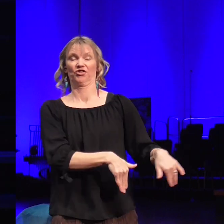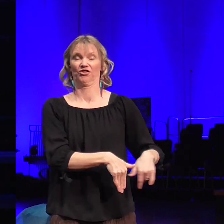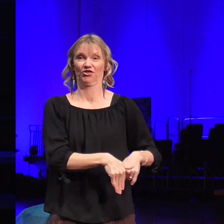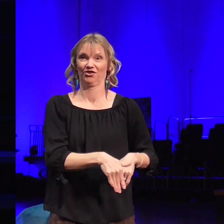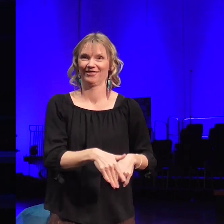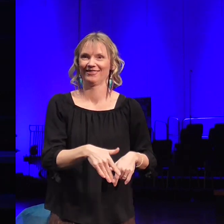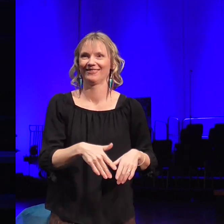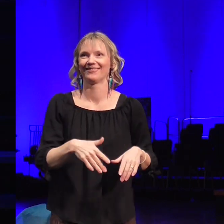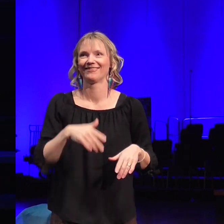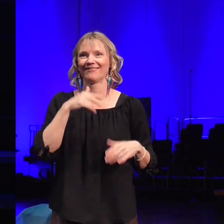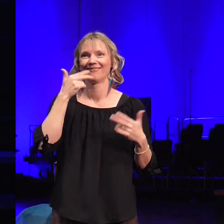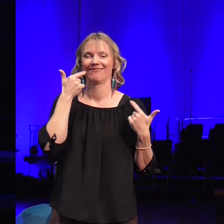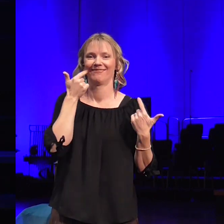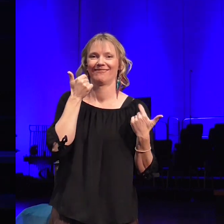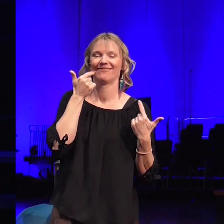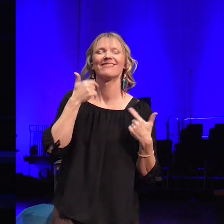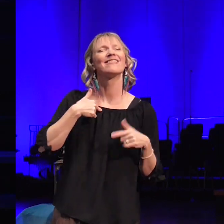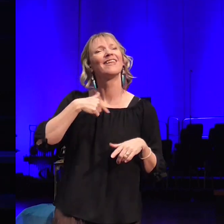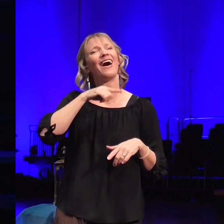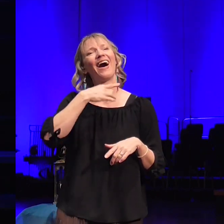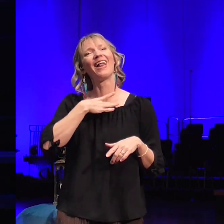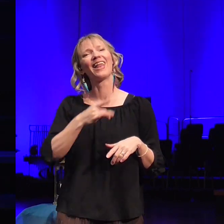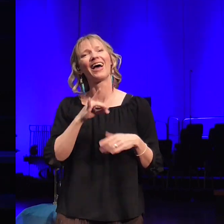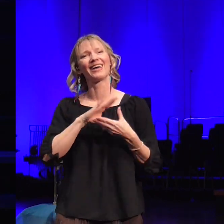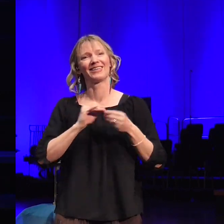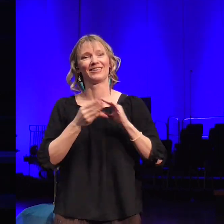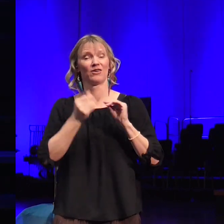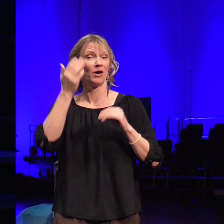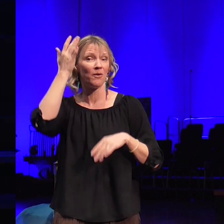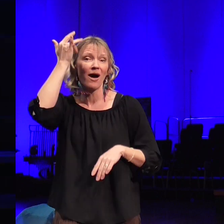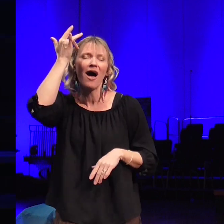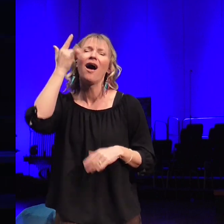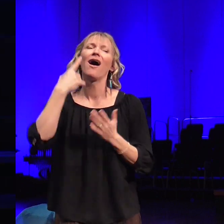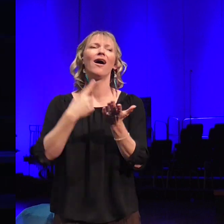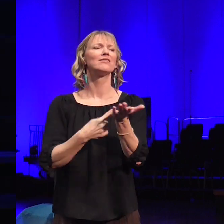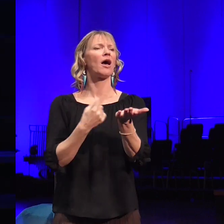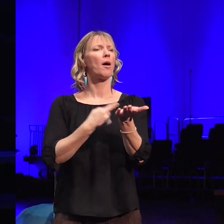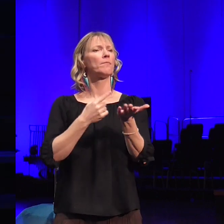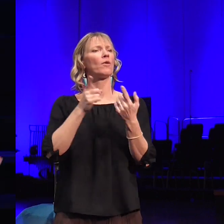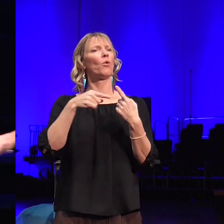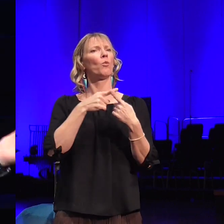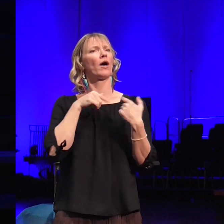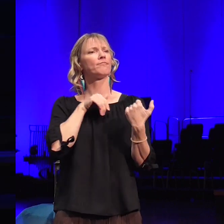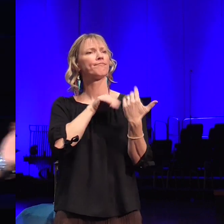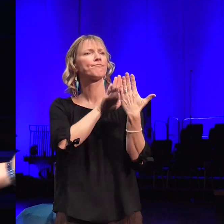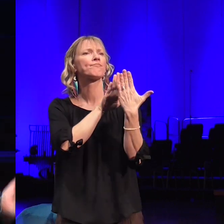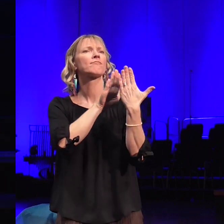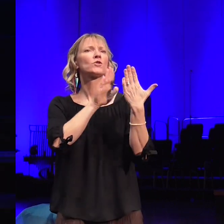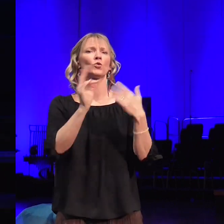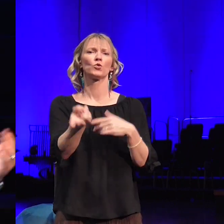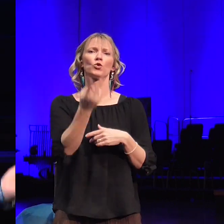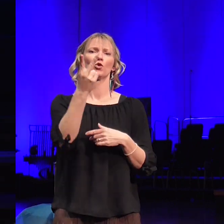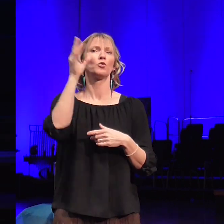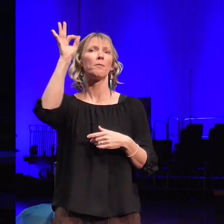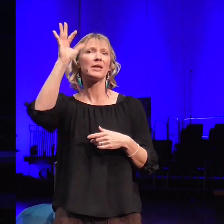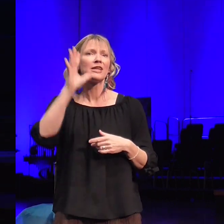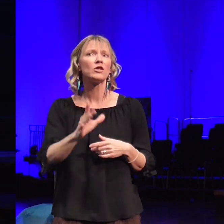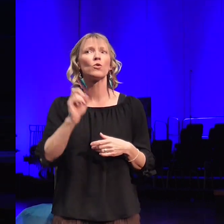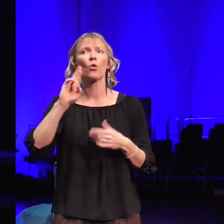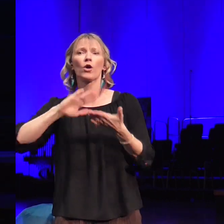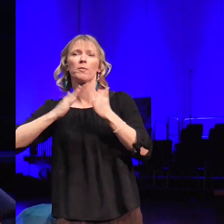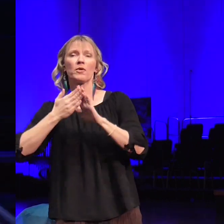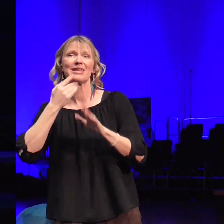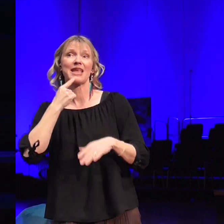And I liked this story because sometimes when presented with two ministers or a community